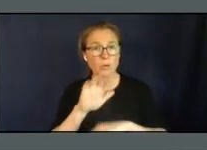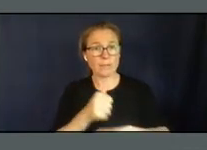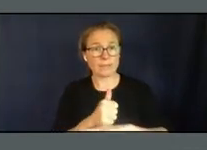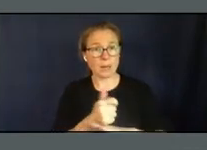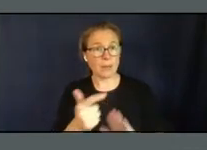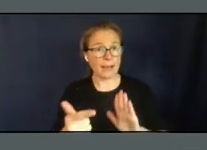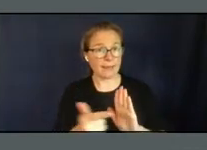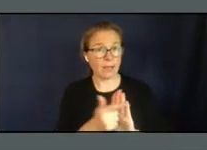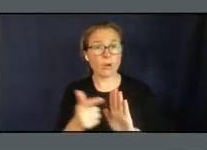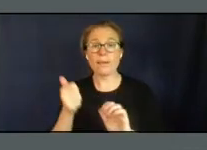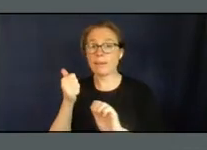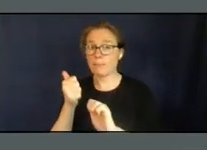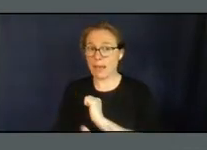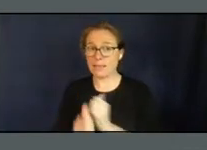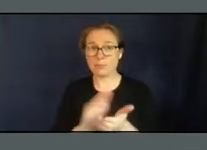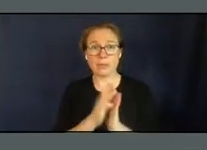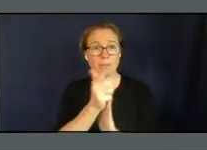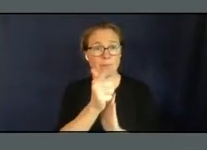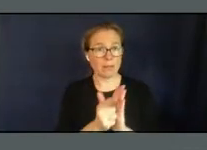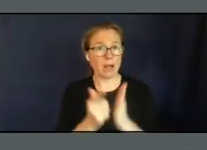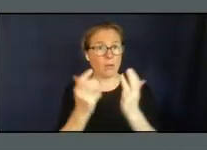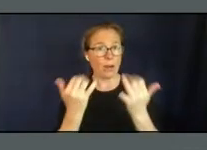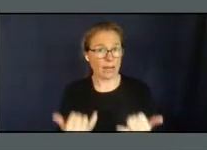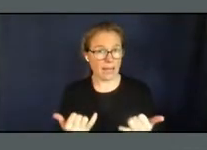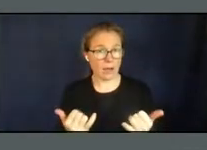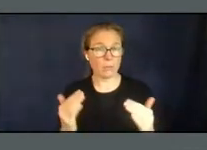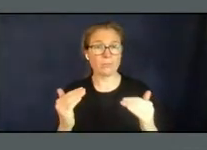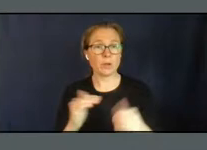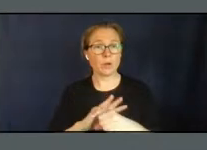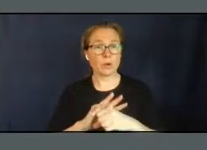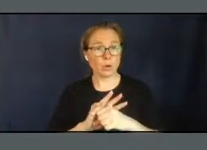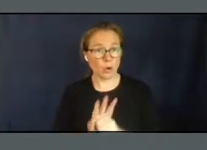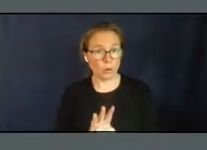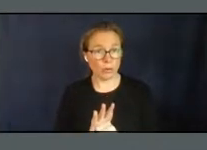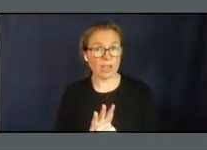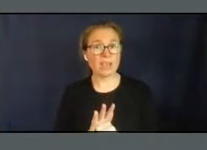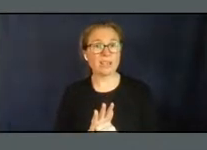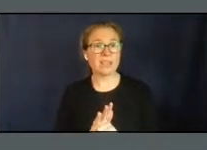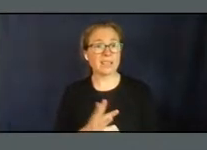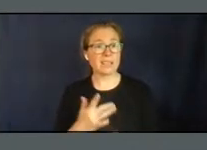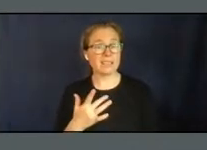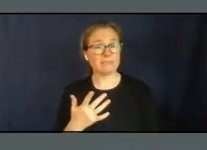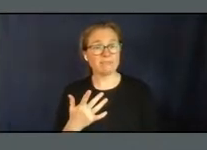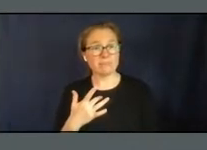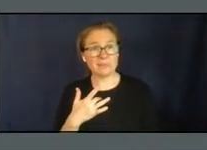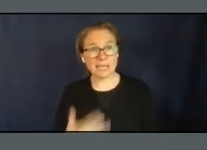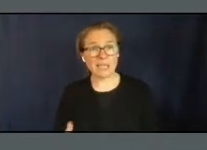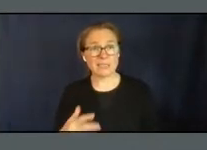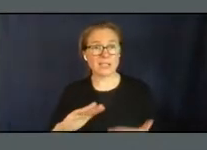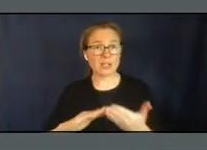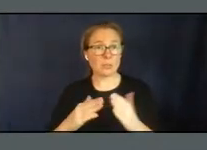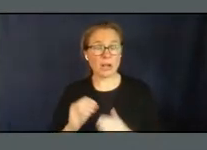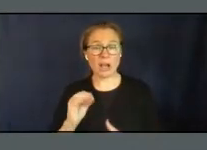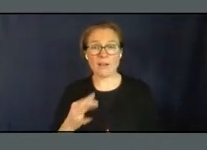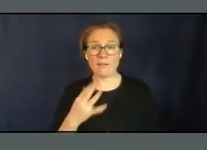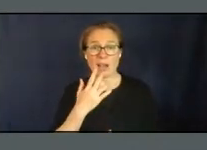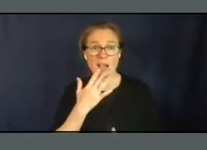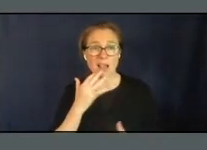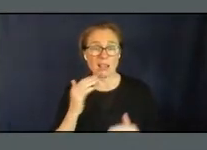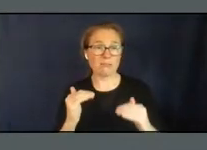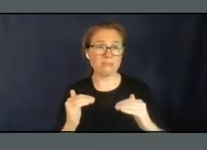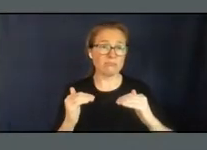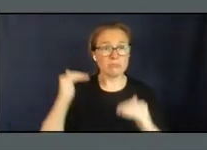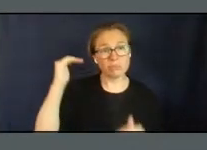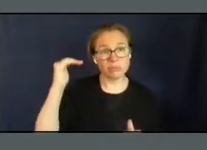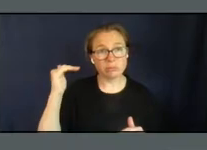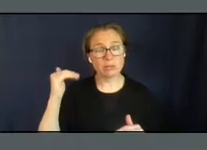law. With regard to COVID-19 and the disproportionate burden of disease in communities of color, The OHSU Vaccine Equity Committee has been extremely